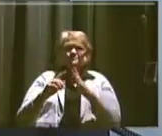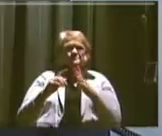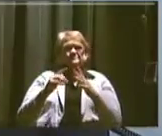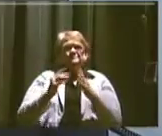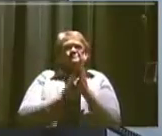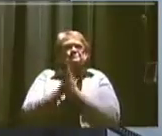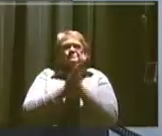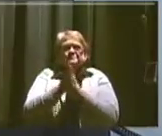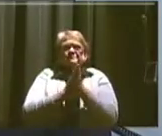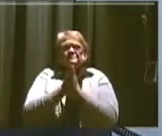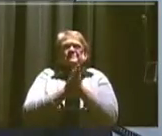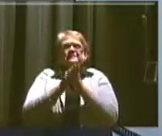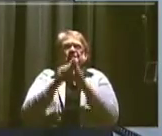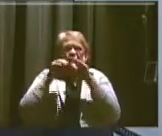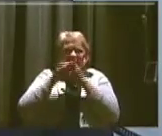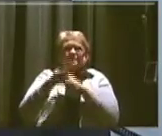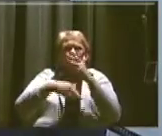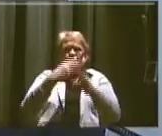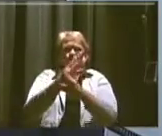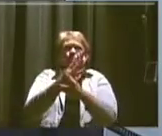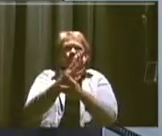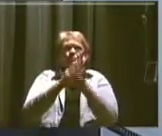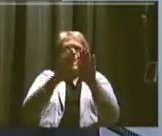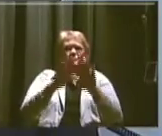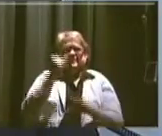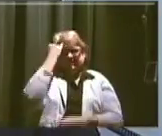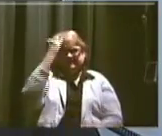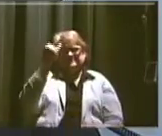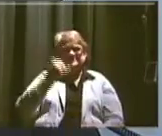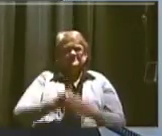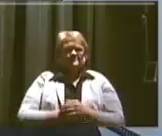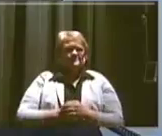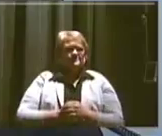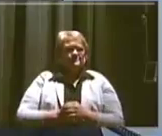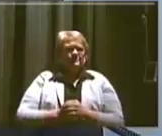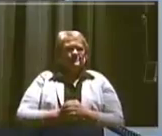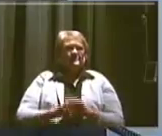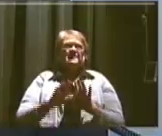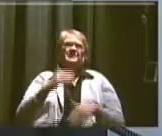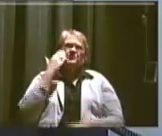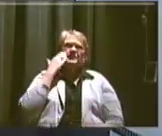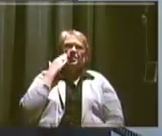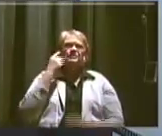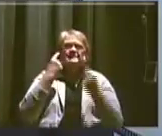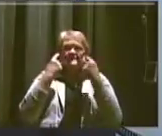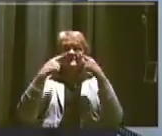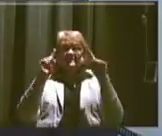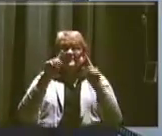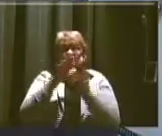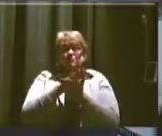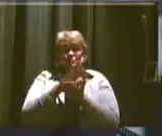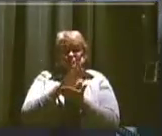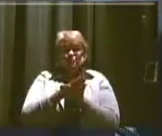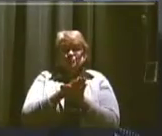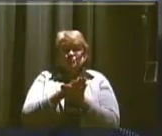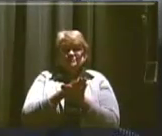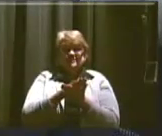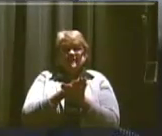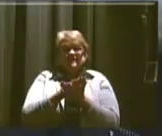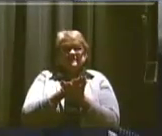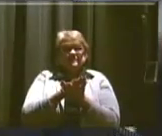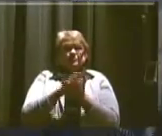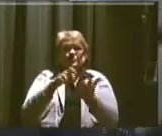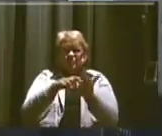their peers representing our school tonight. Now, we know that successful schools run on lots of